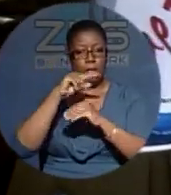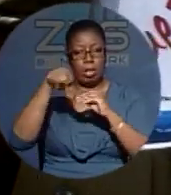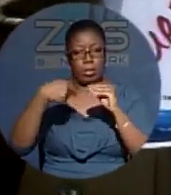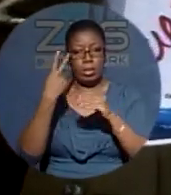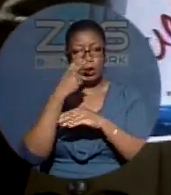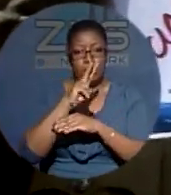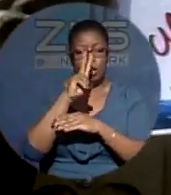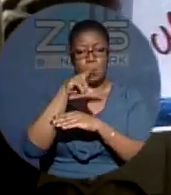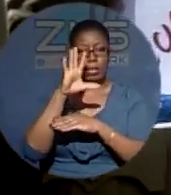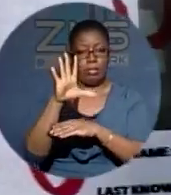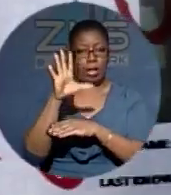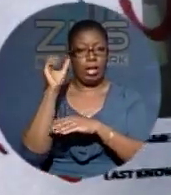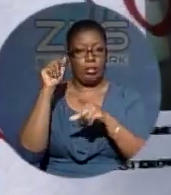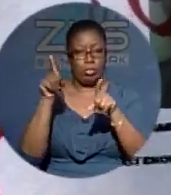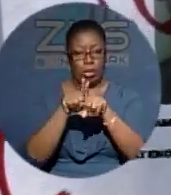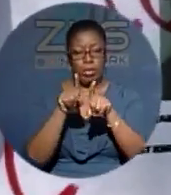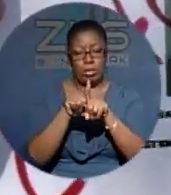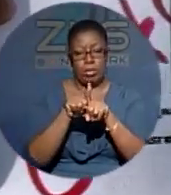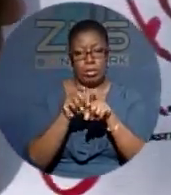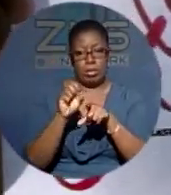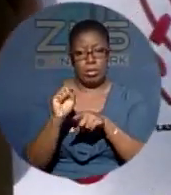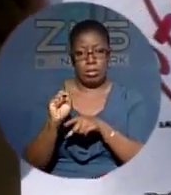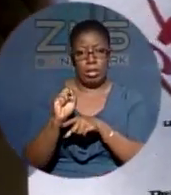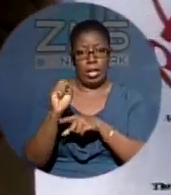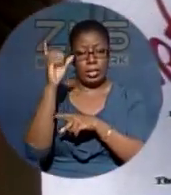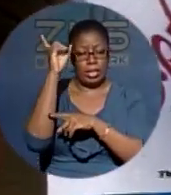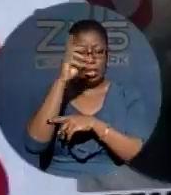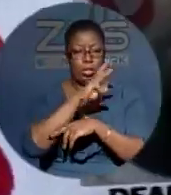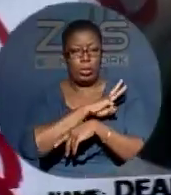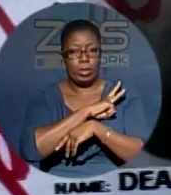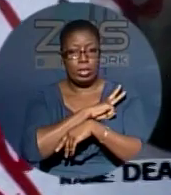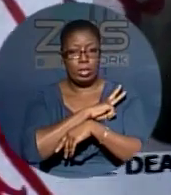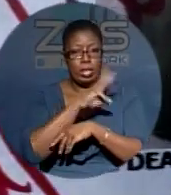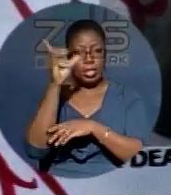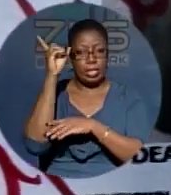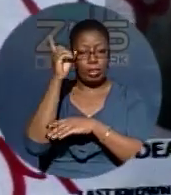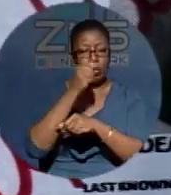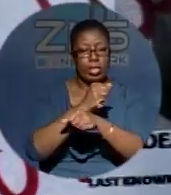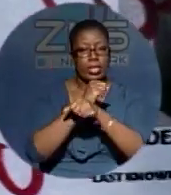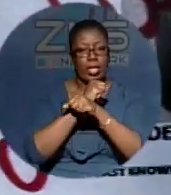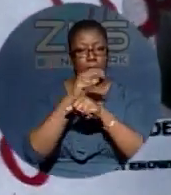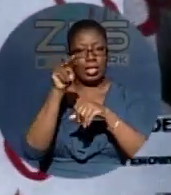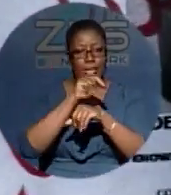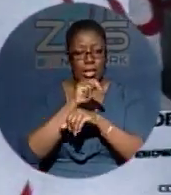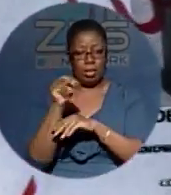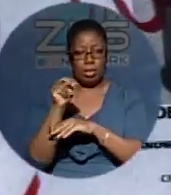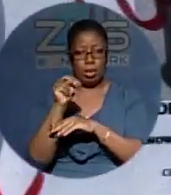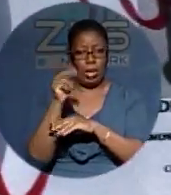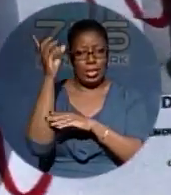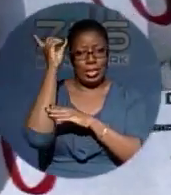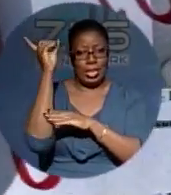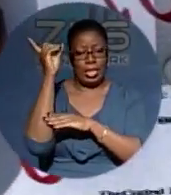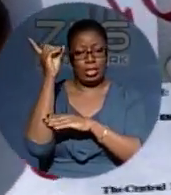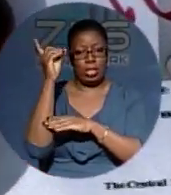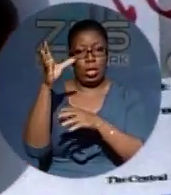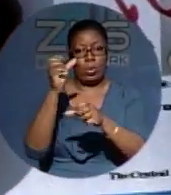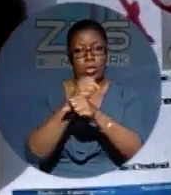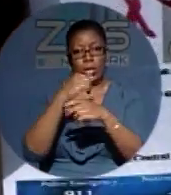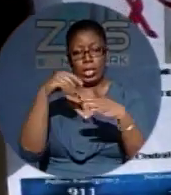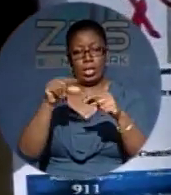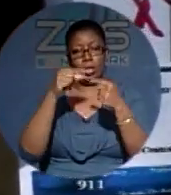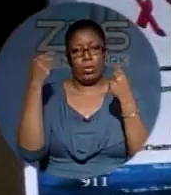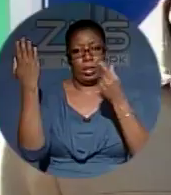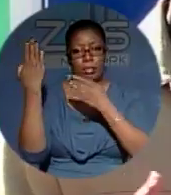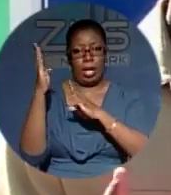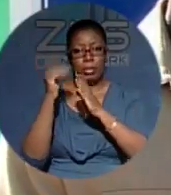sightings of 25-year-old brothers Desmond and D'Angelo Wilson. Desmond was captured in Nassau, while D'Angelo was caught in Grand